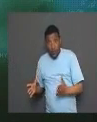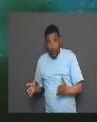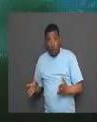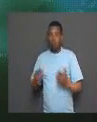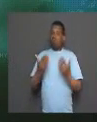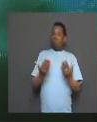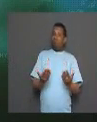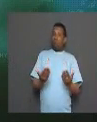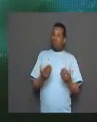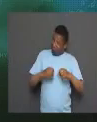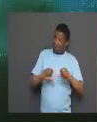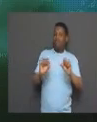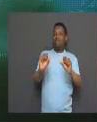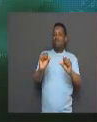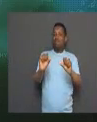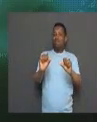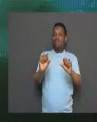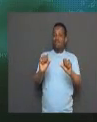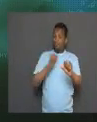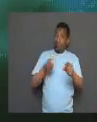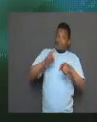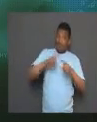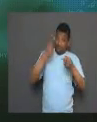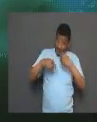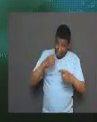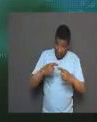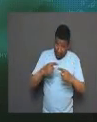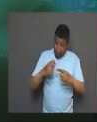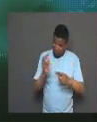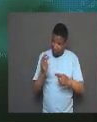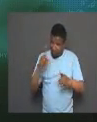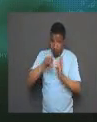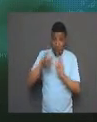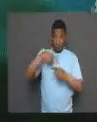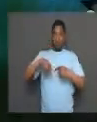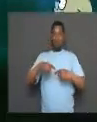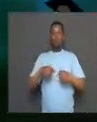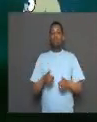Then please go ahead, and I will be back after a few minutes.